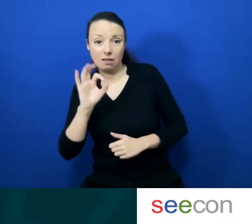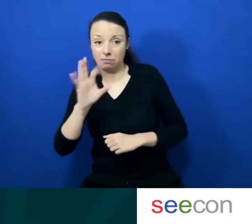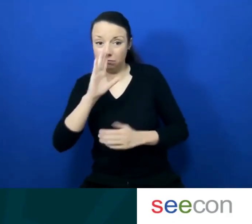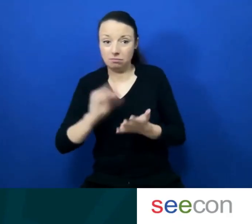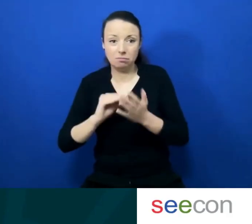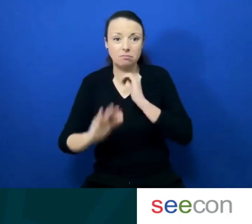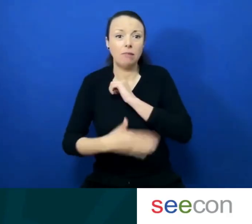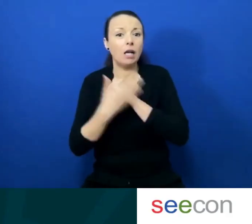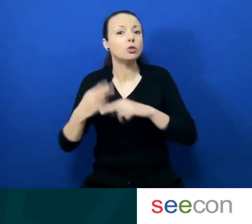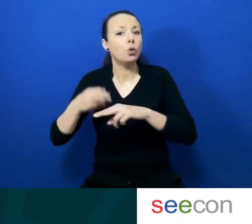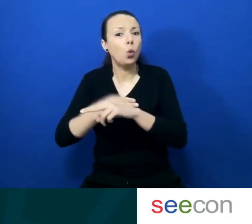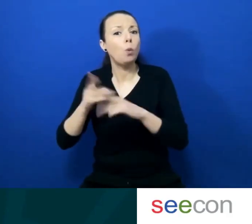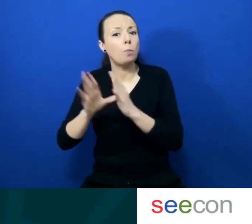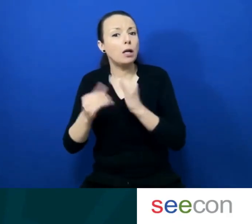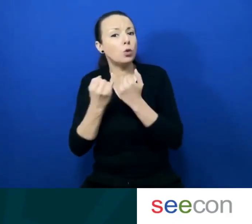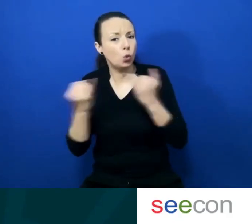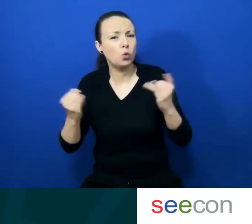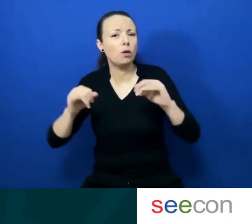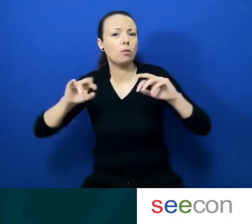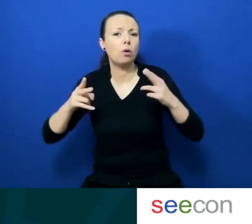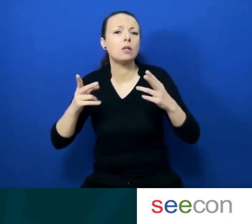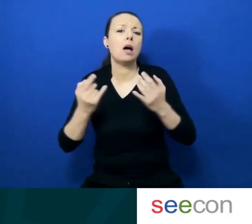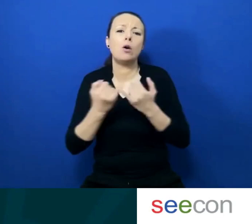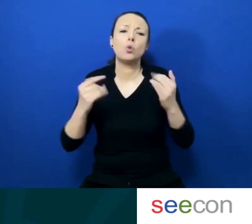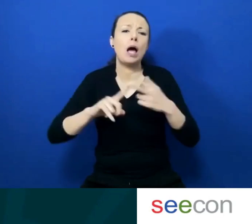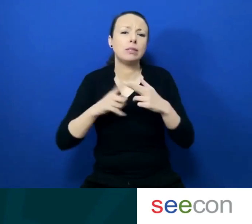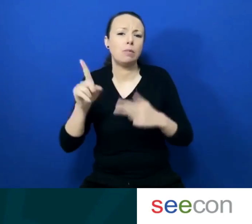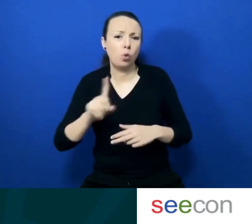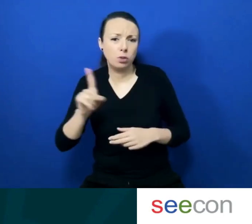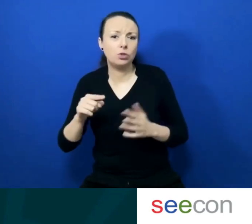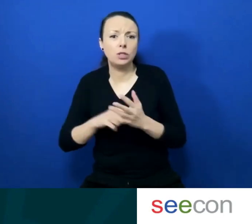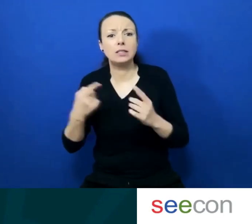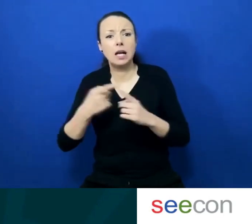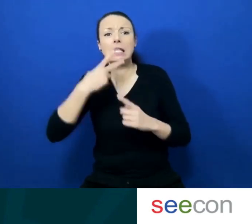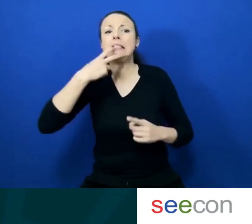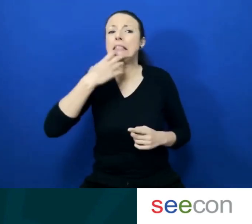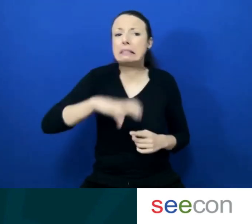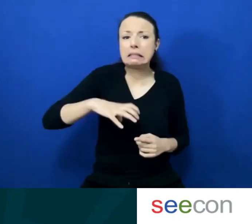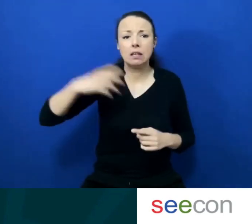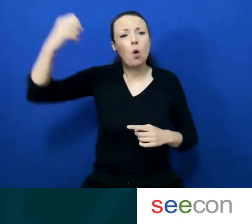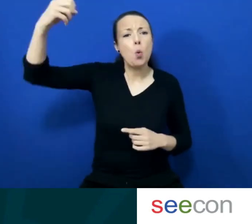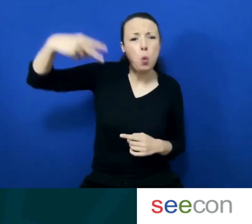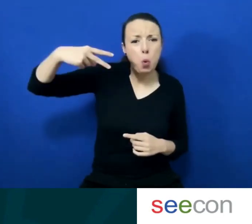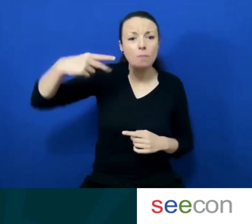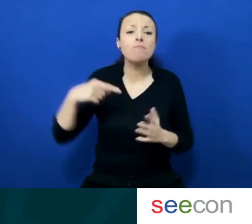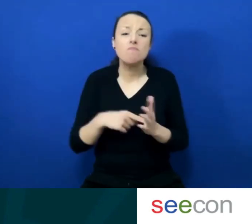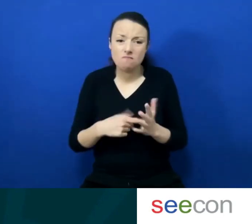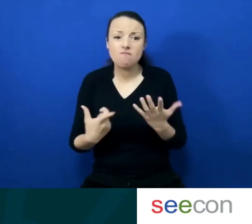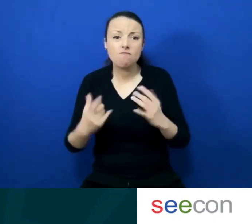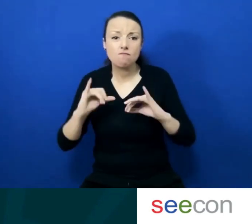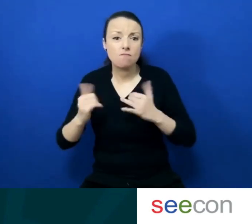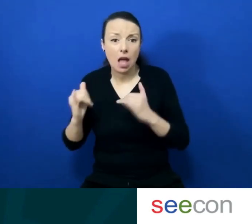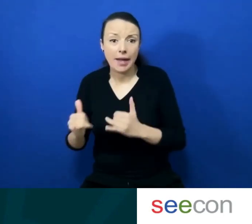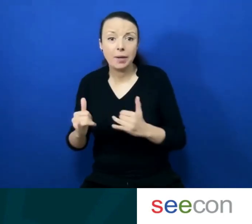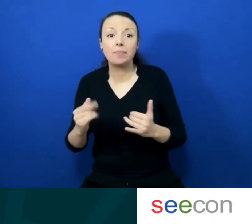experience in supporting public administration, especially in this practical translation of heatwave-related dangers